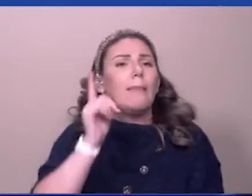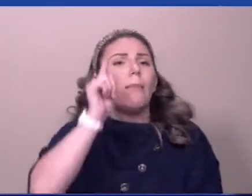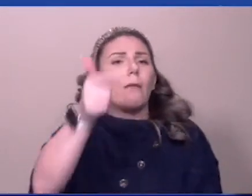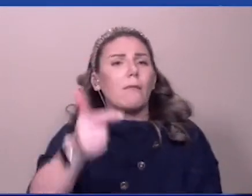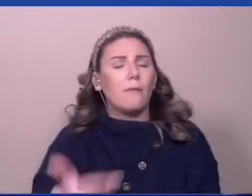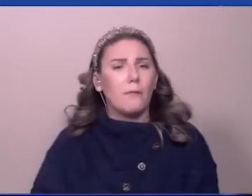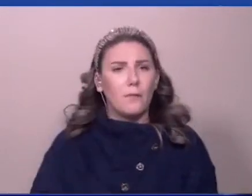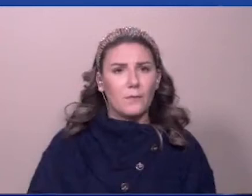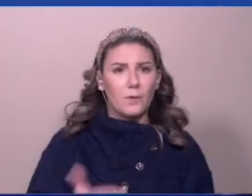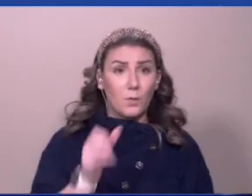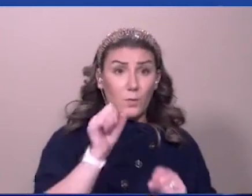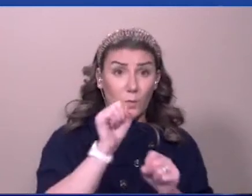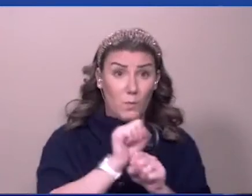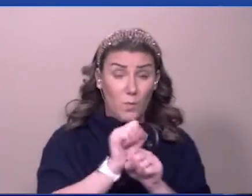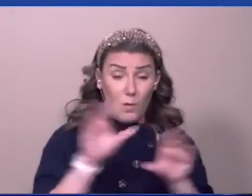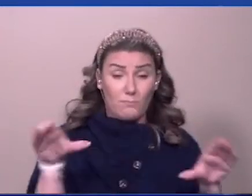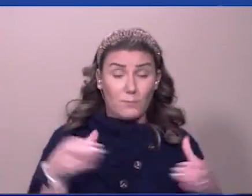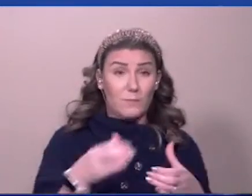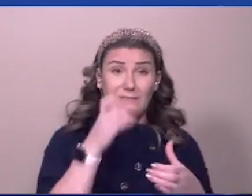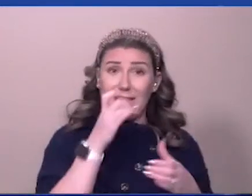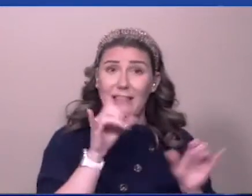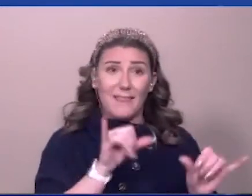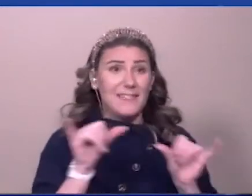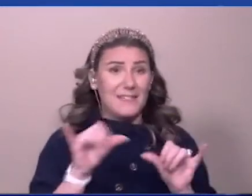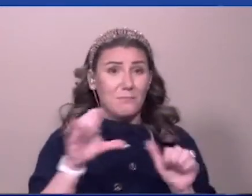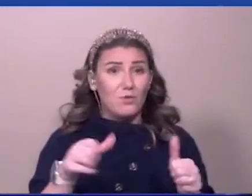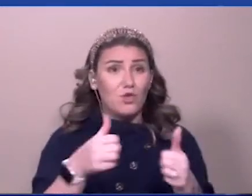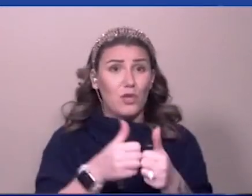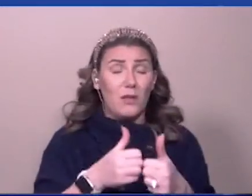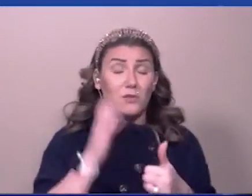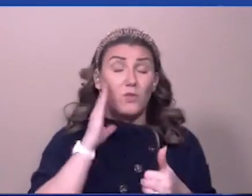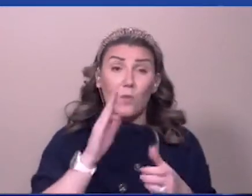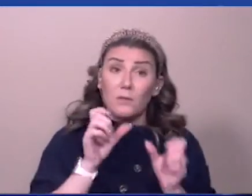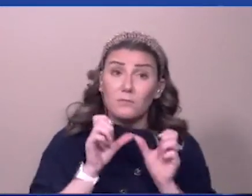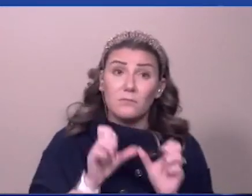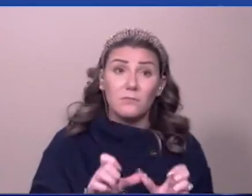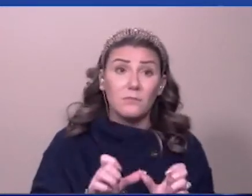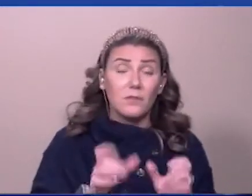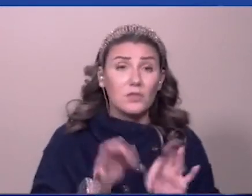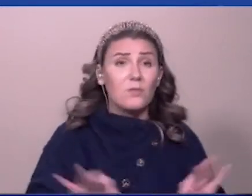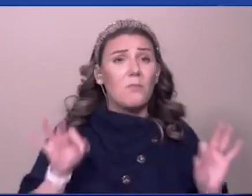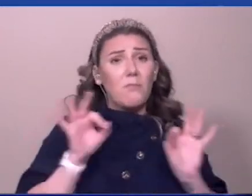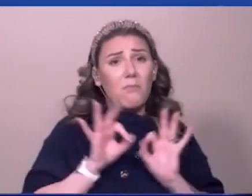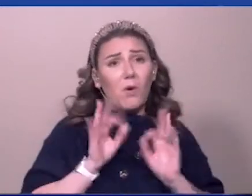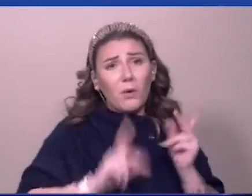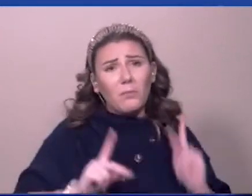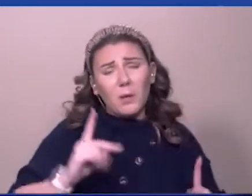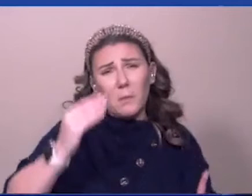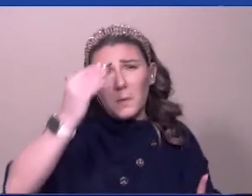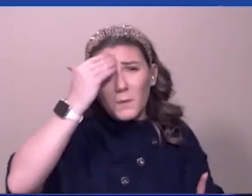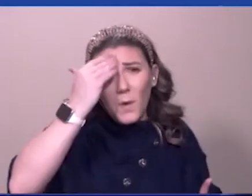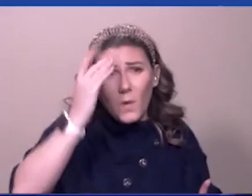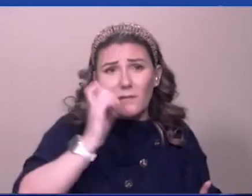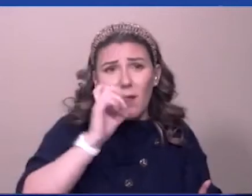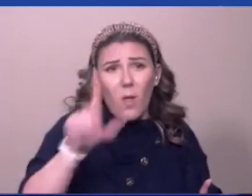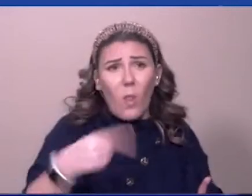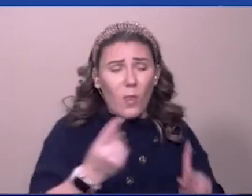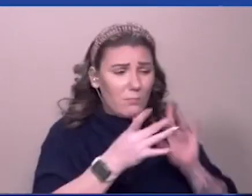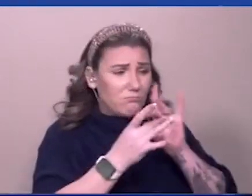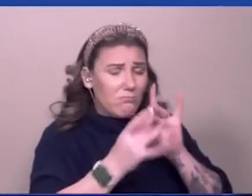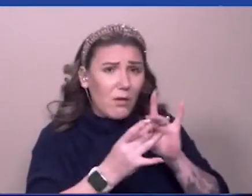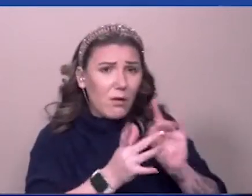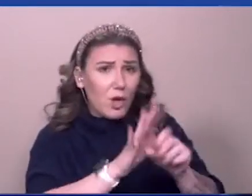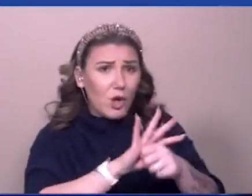the workforce is not the same. The challenges of the workforce will persist. So it's important for people to know it's not only correlated with the